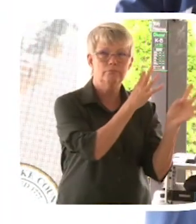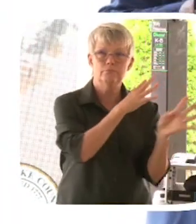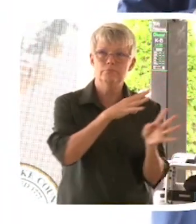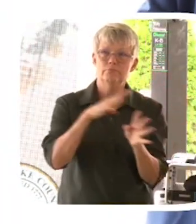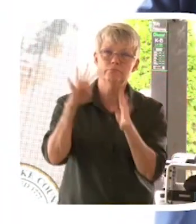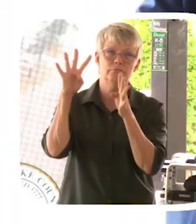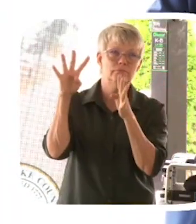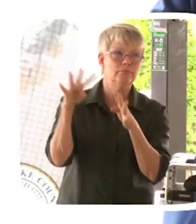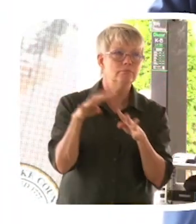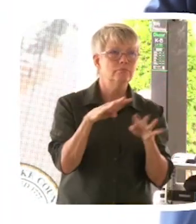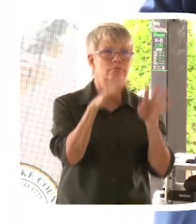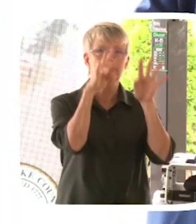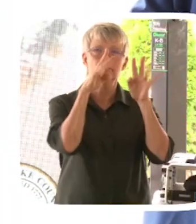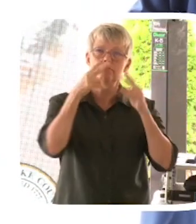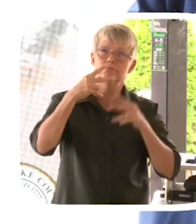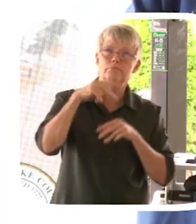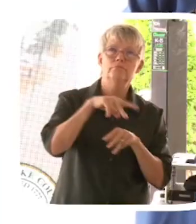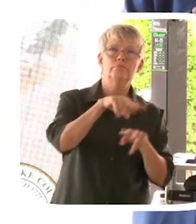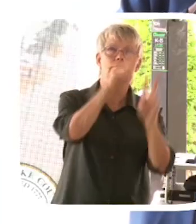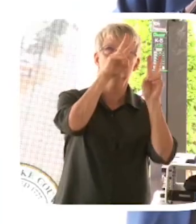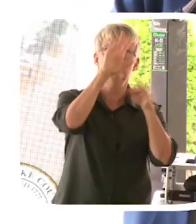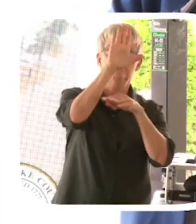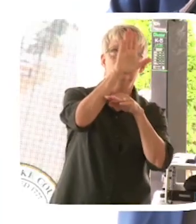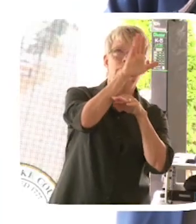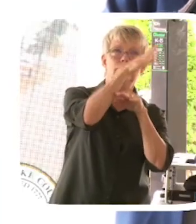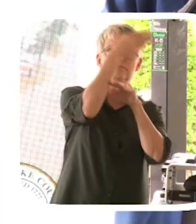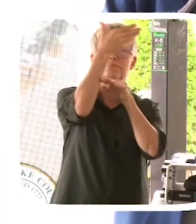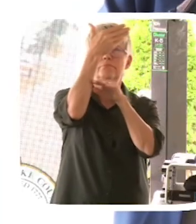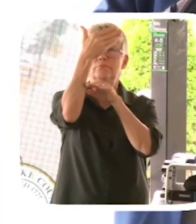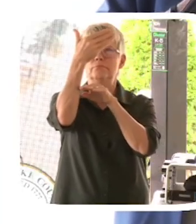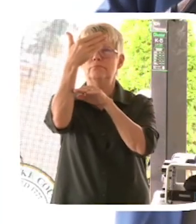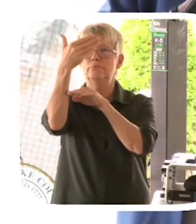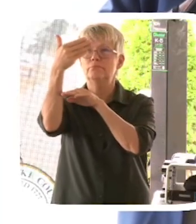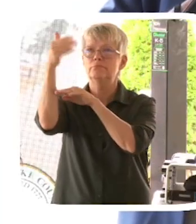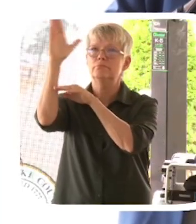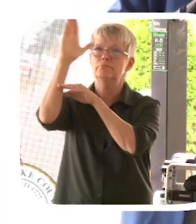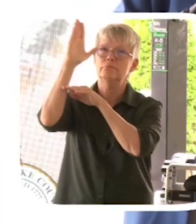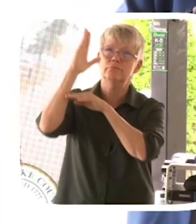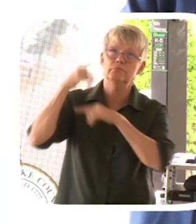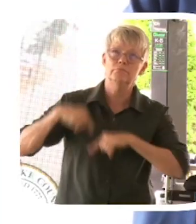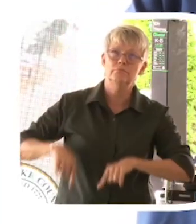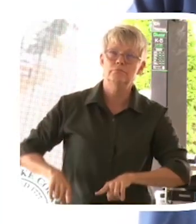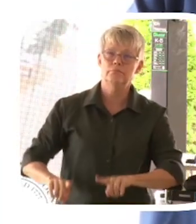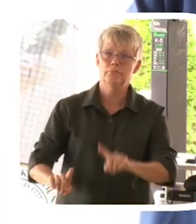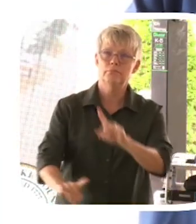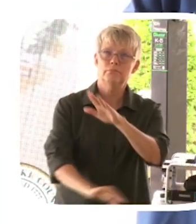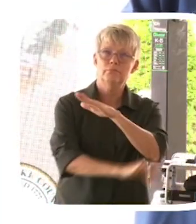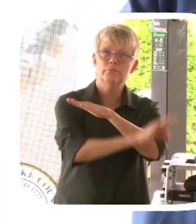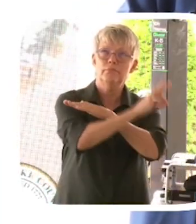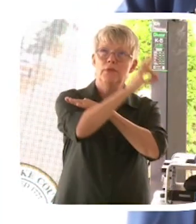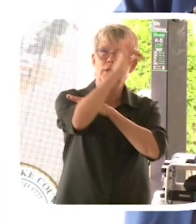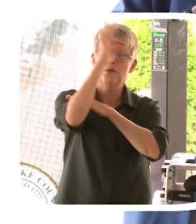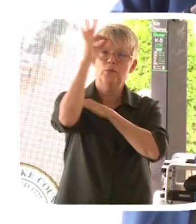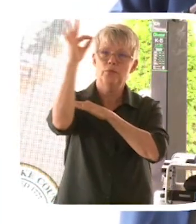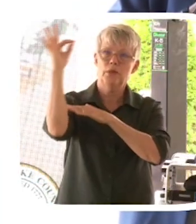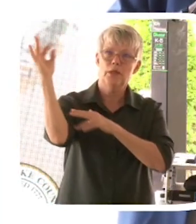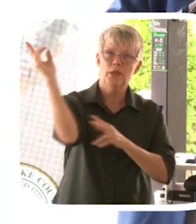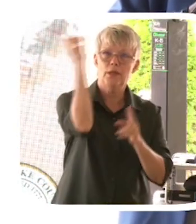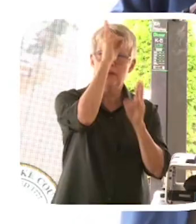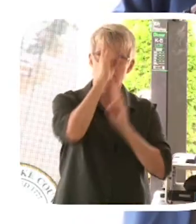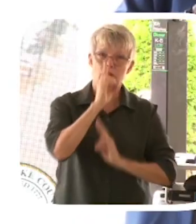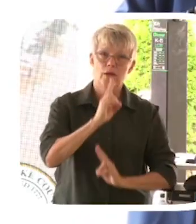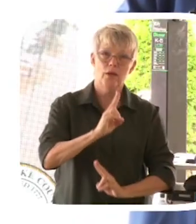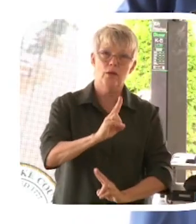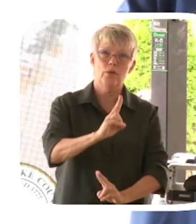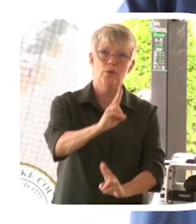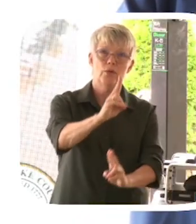the dawn's early light what so proudly